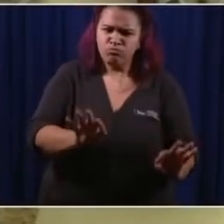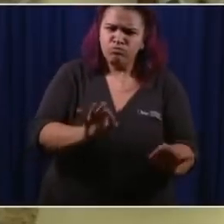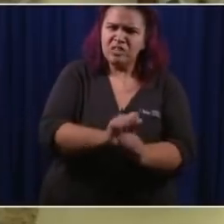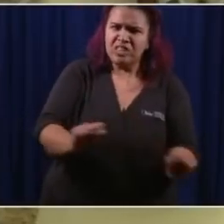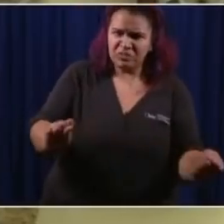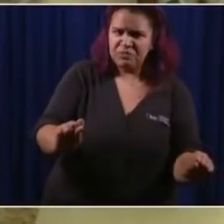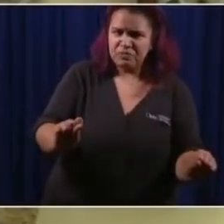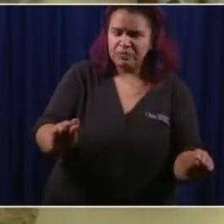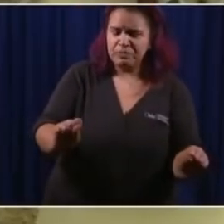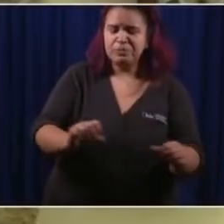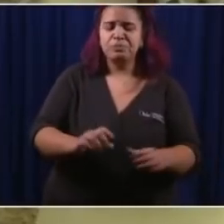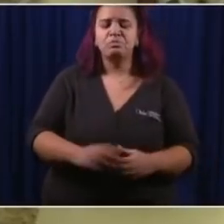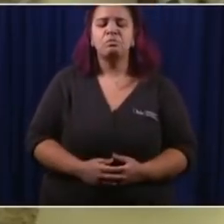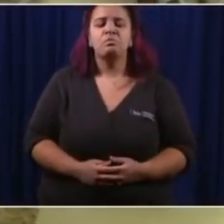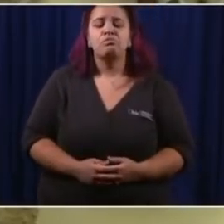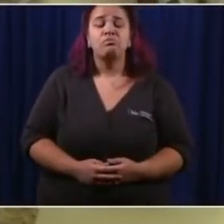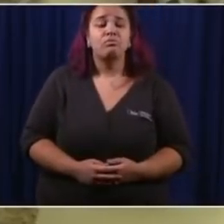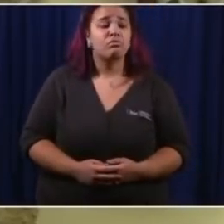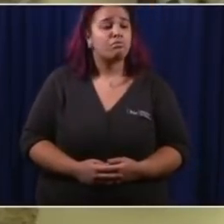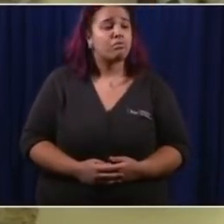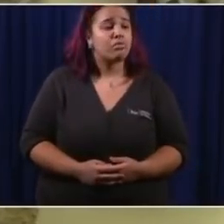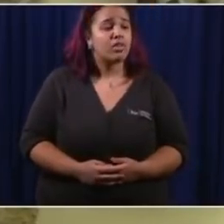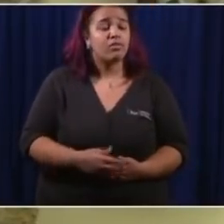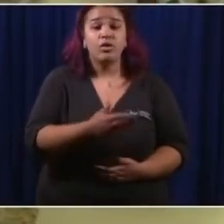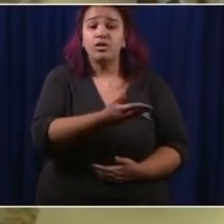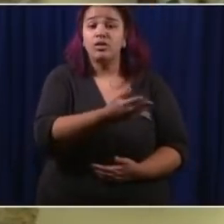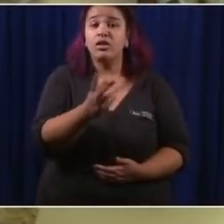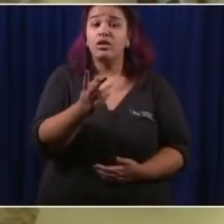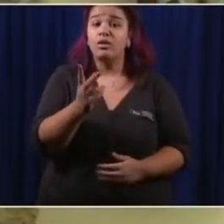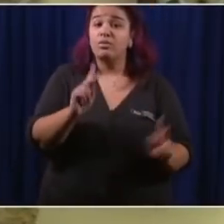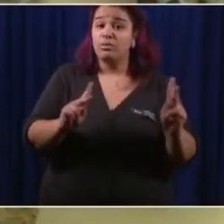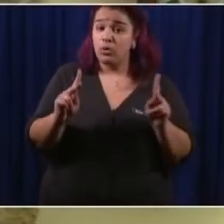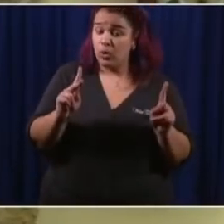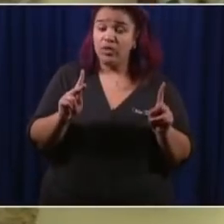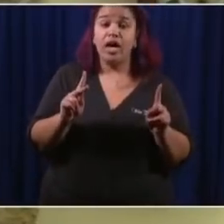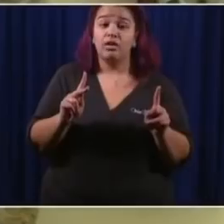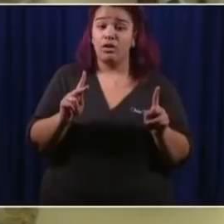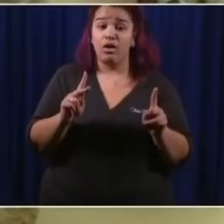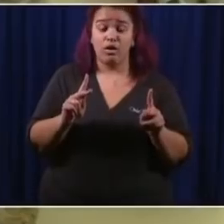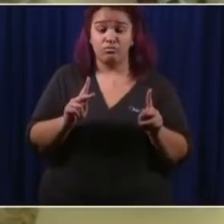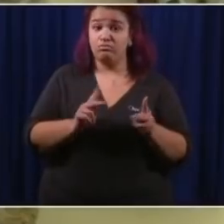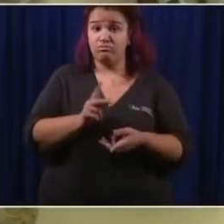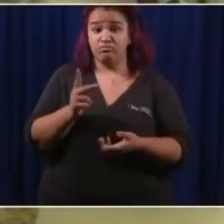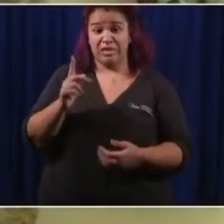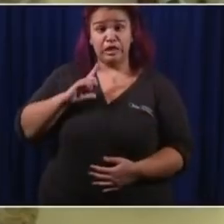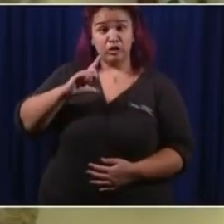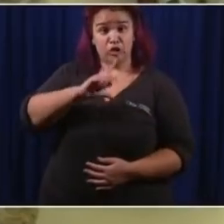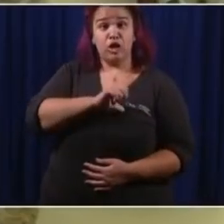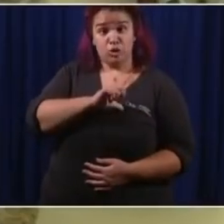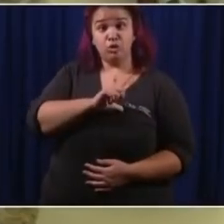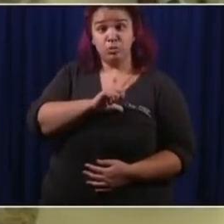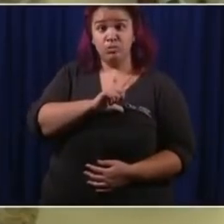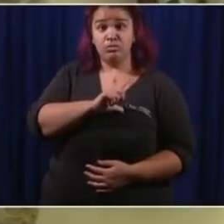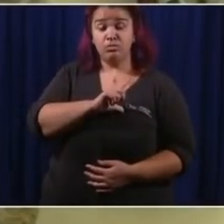If there are others in the legislature who want to spend their time on